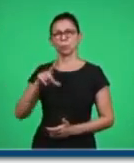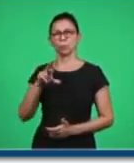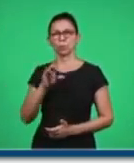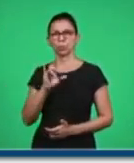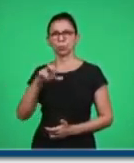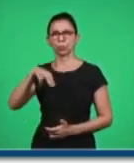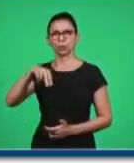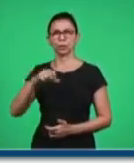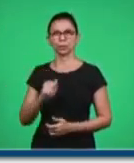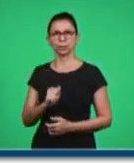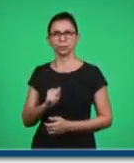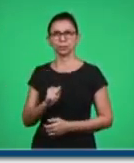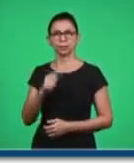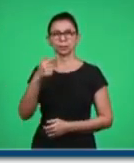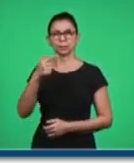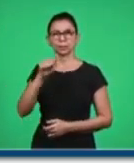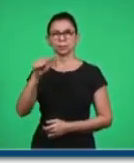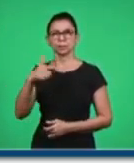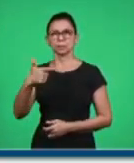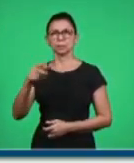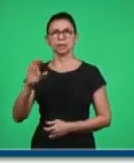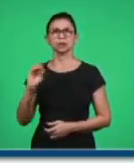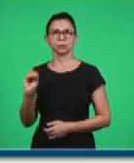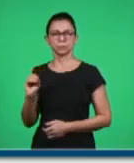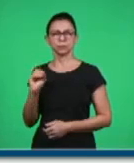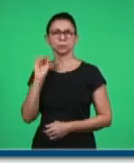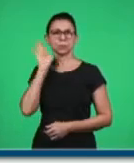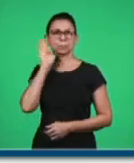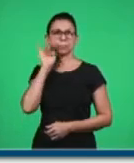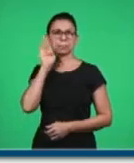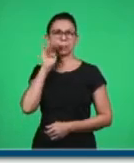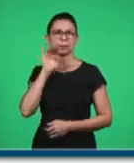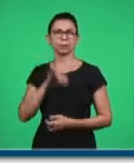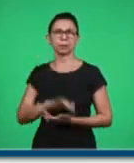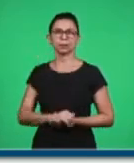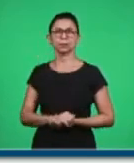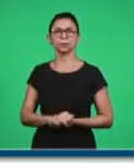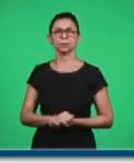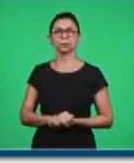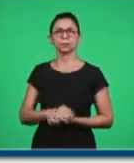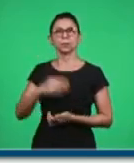7:20 in the morning. Belém, as at